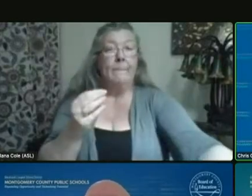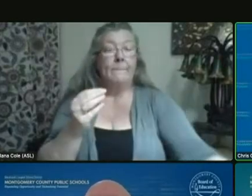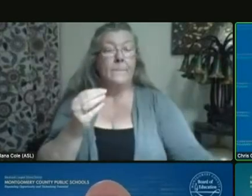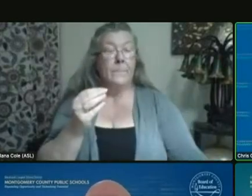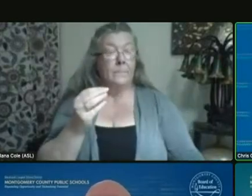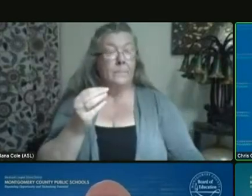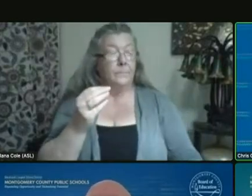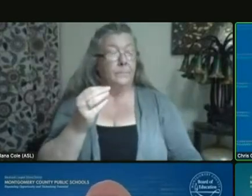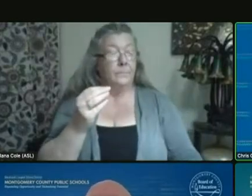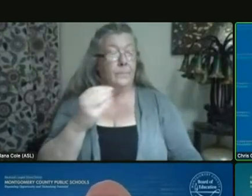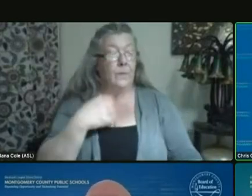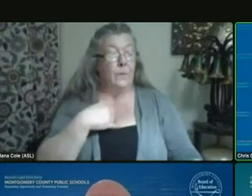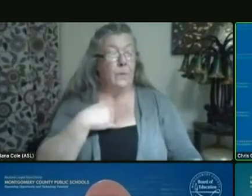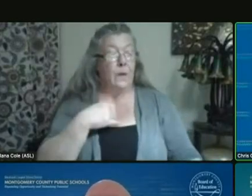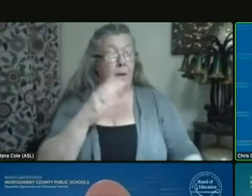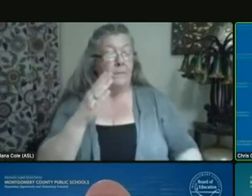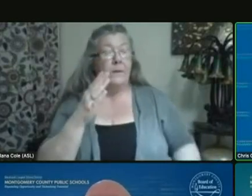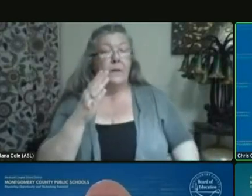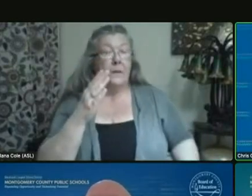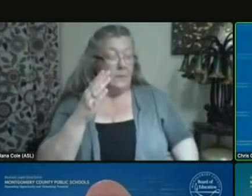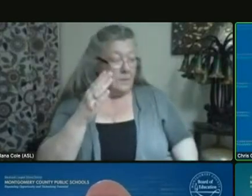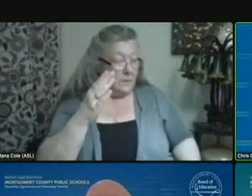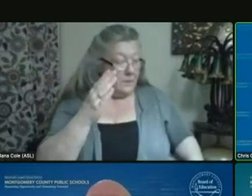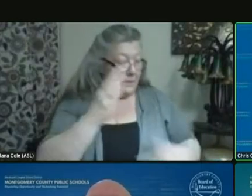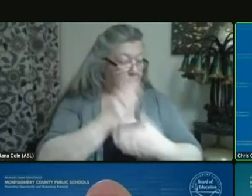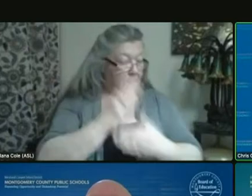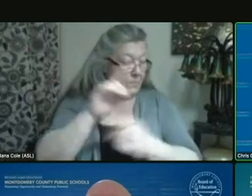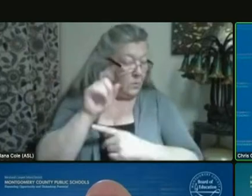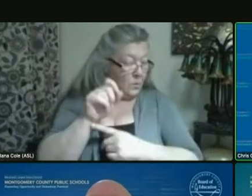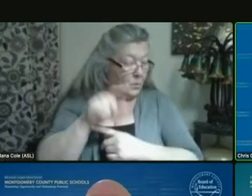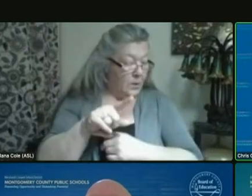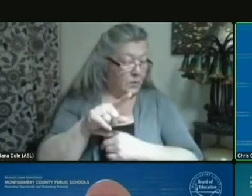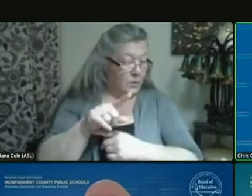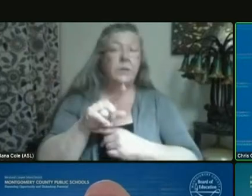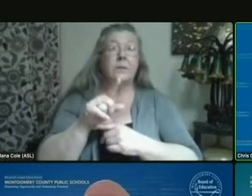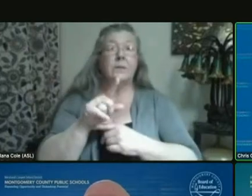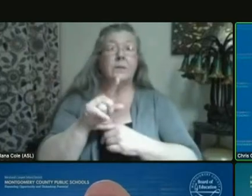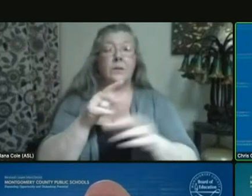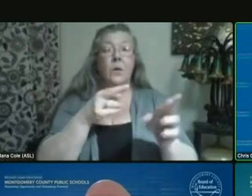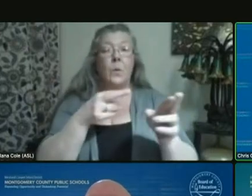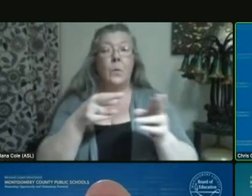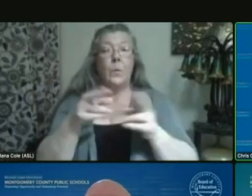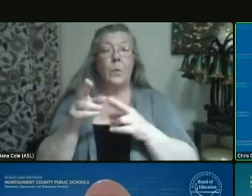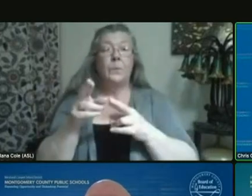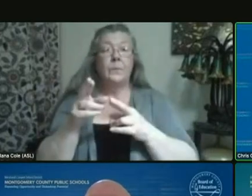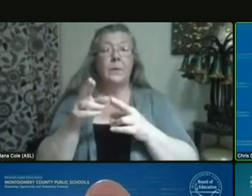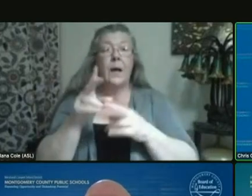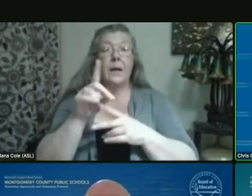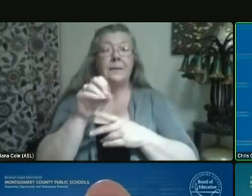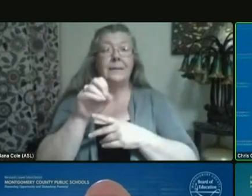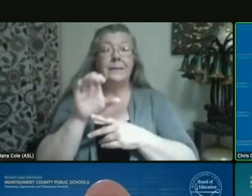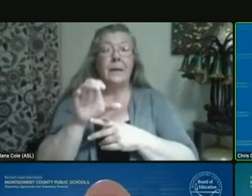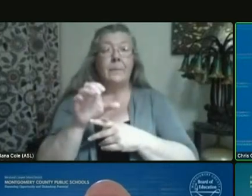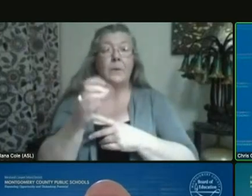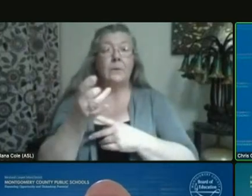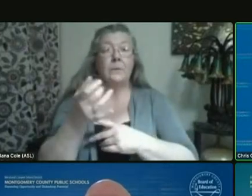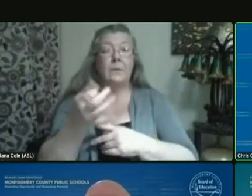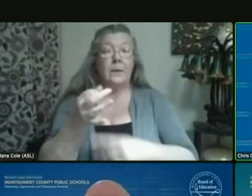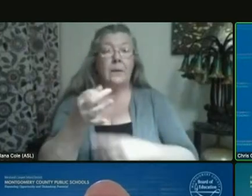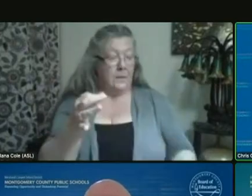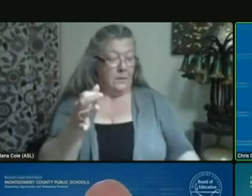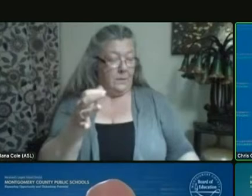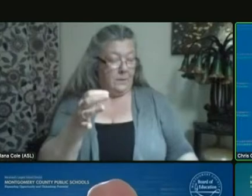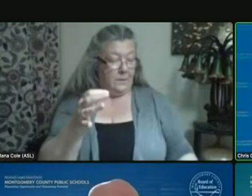ready. And I did appreciate you mentioning the upcoming budget presentation on December 19th. I just want to remind folks, that's always